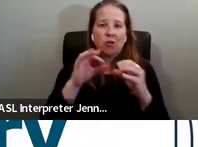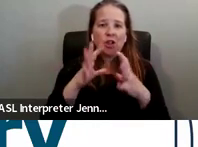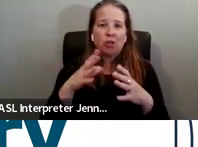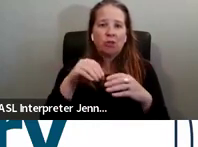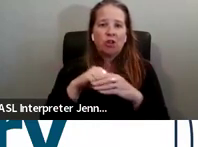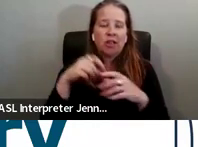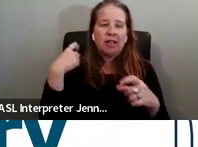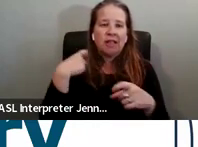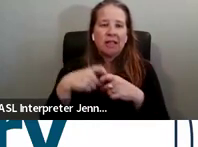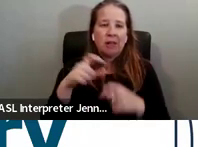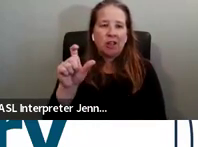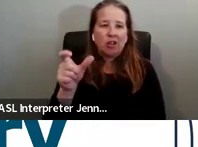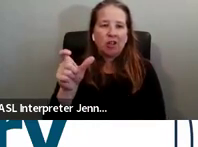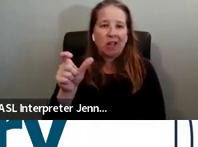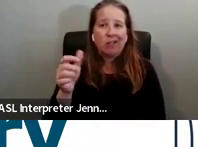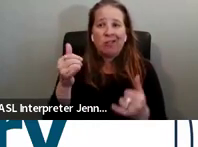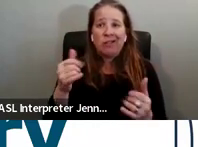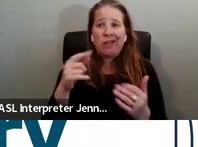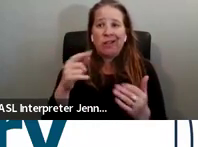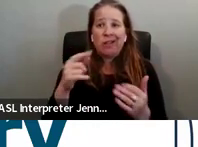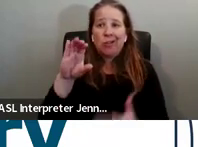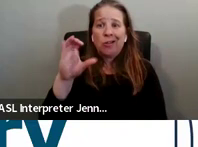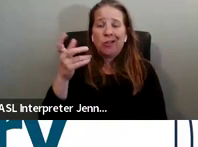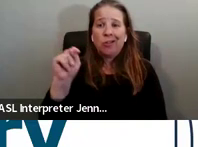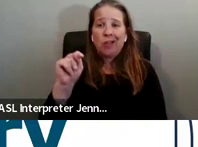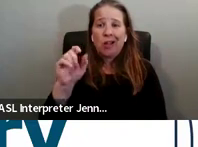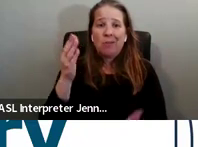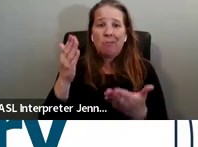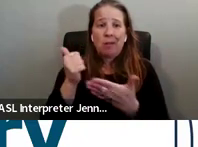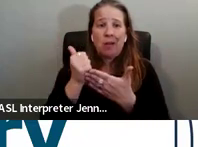channel. And if you could check the chat, and it should help you out with that.